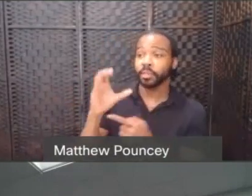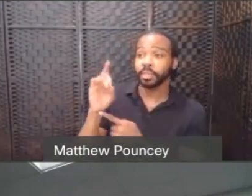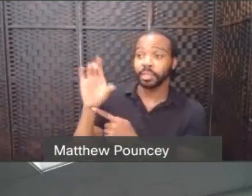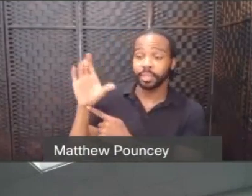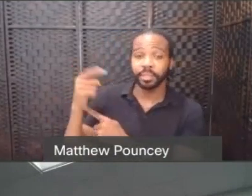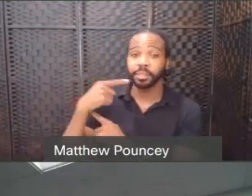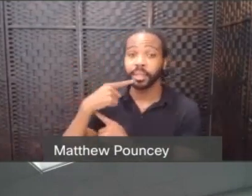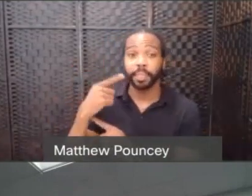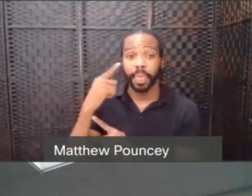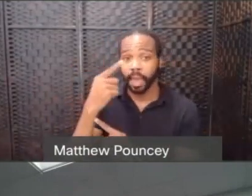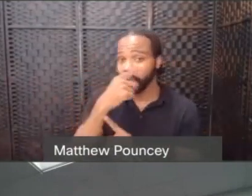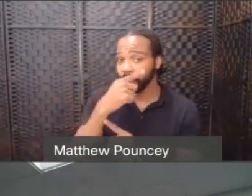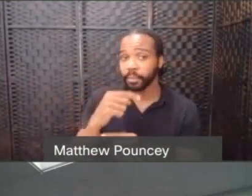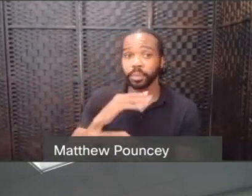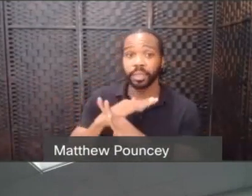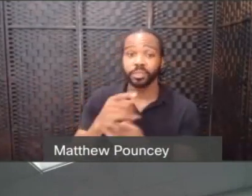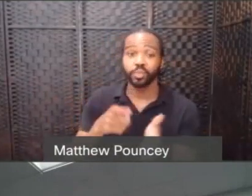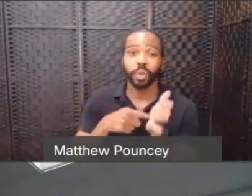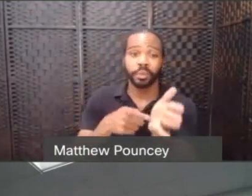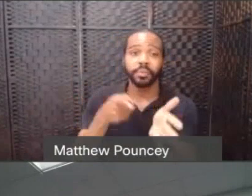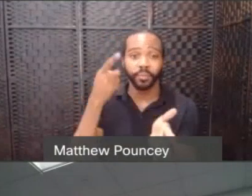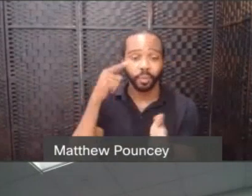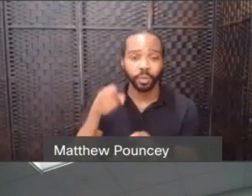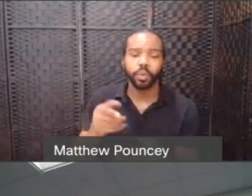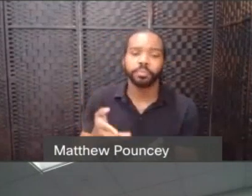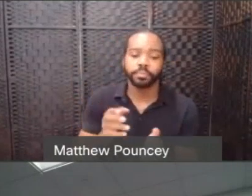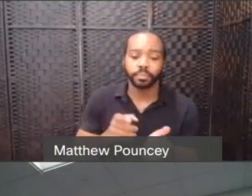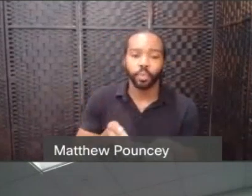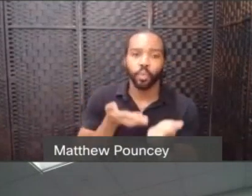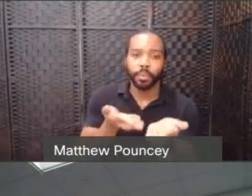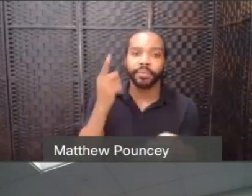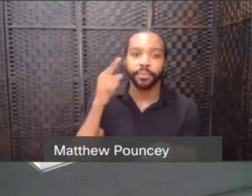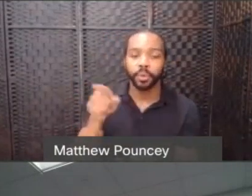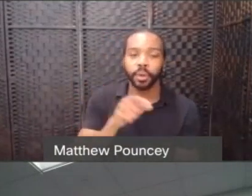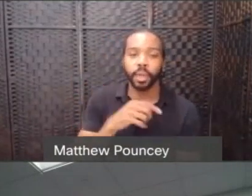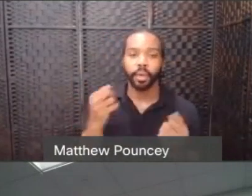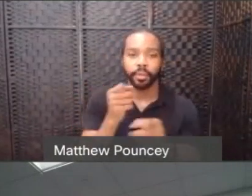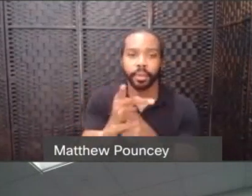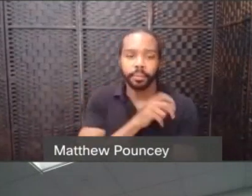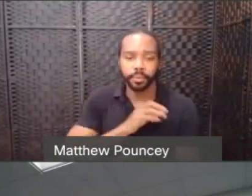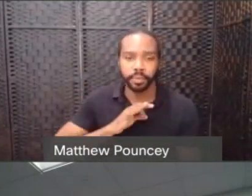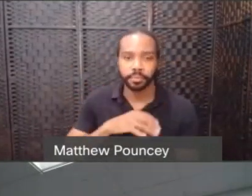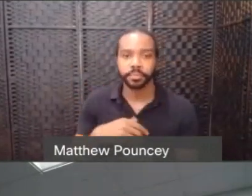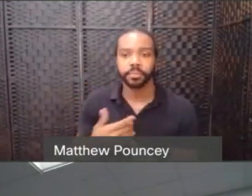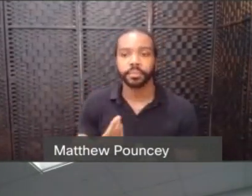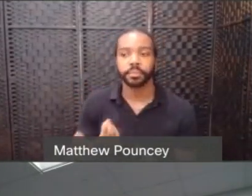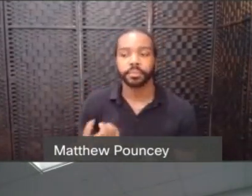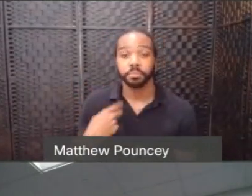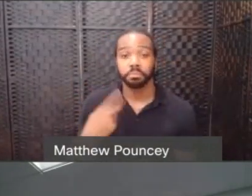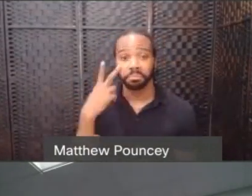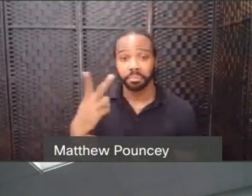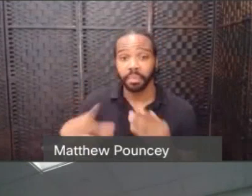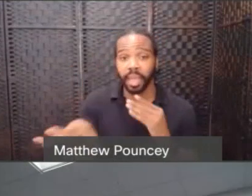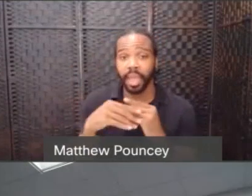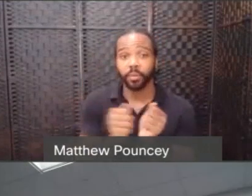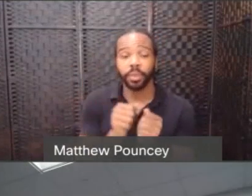protection is still recommended for healthcare personnel. And so, like we've stated before, we have added in our PPE